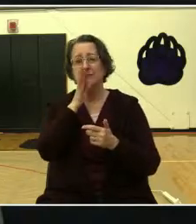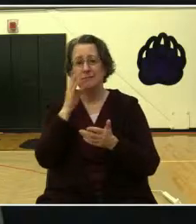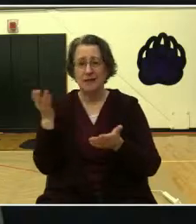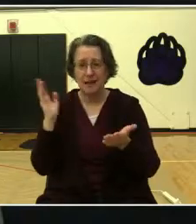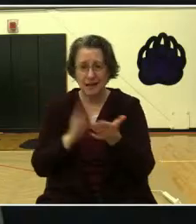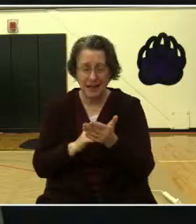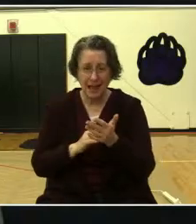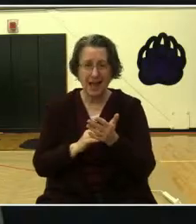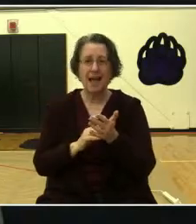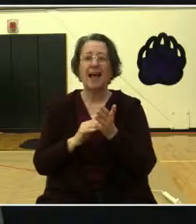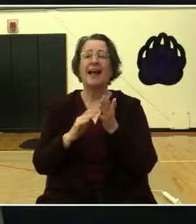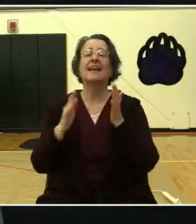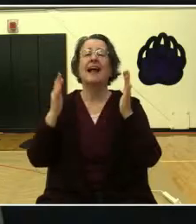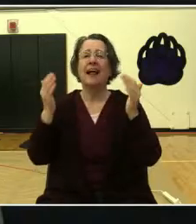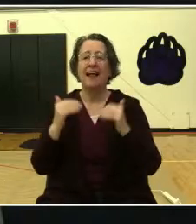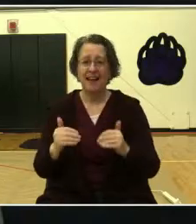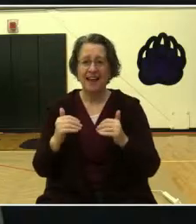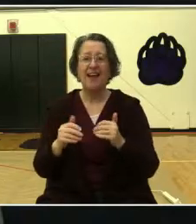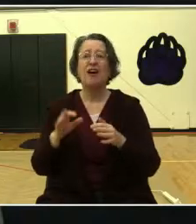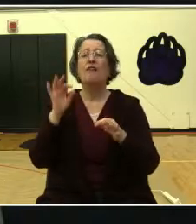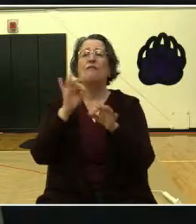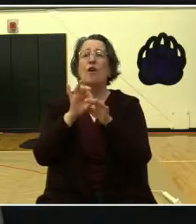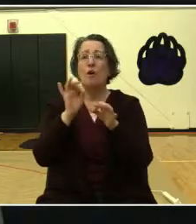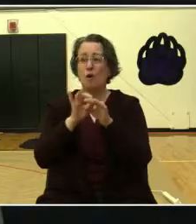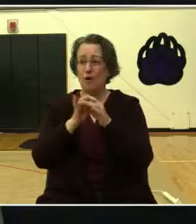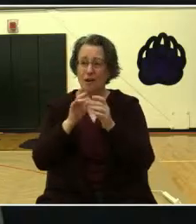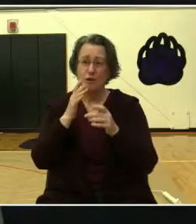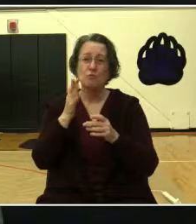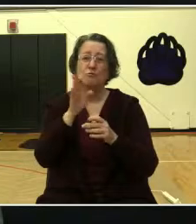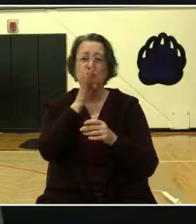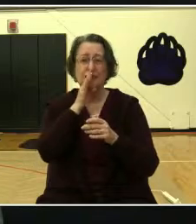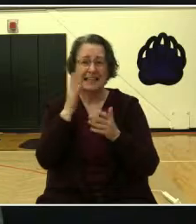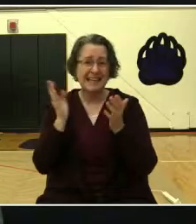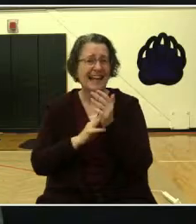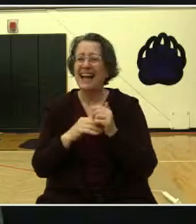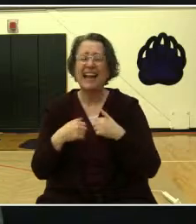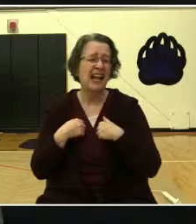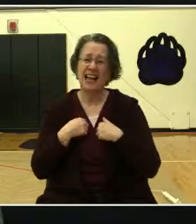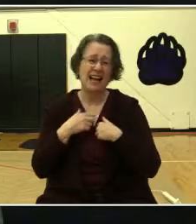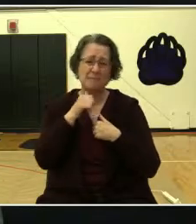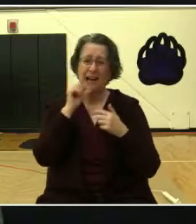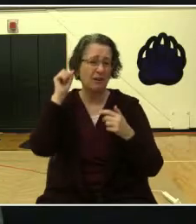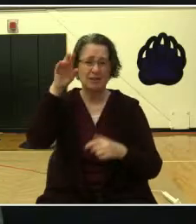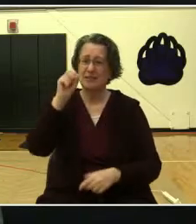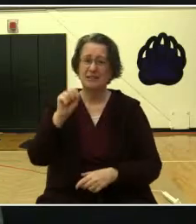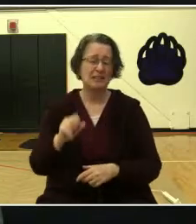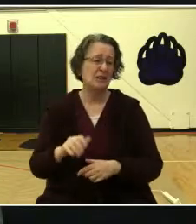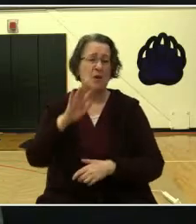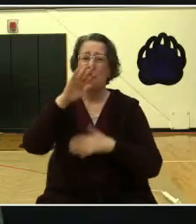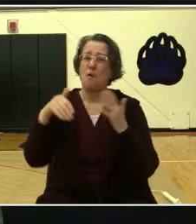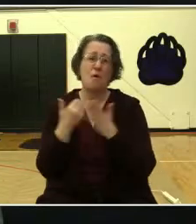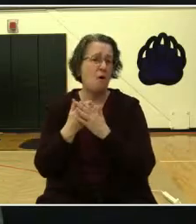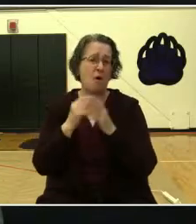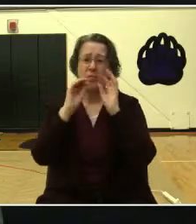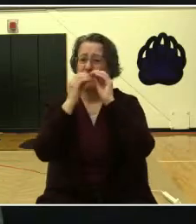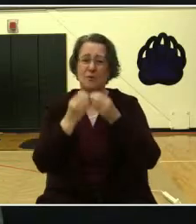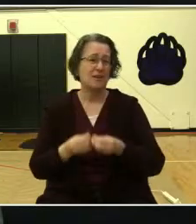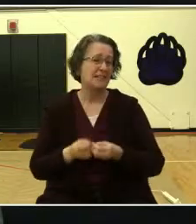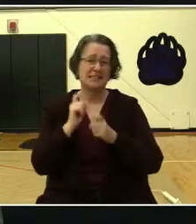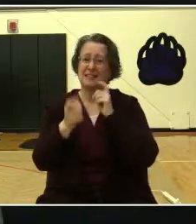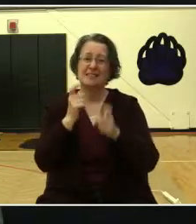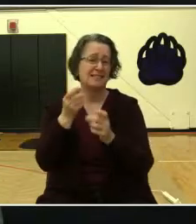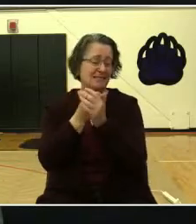taken I'm not going to read back all of the organizations at this time I will read them again before